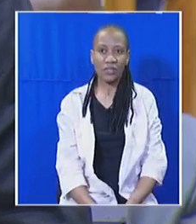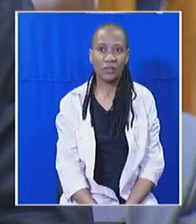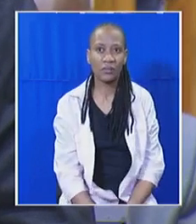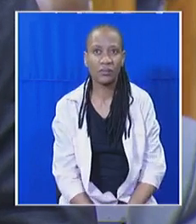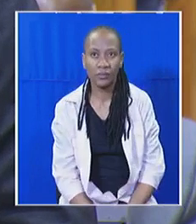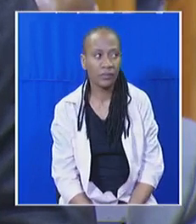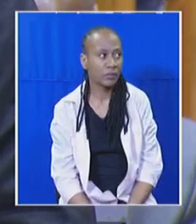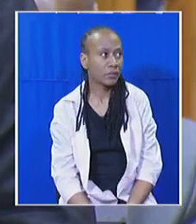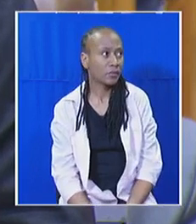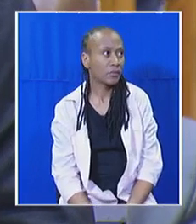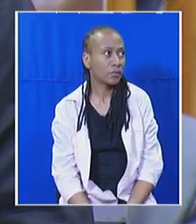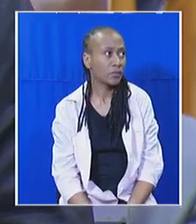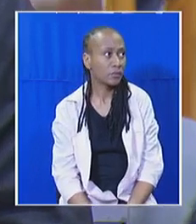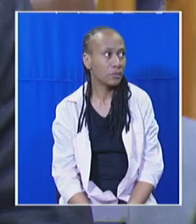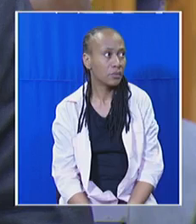njengamanje